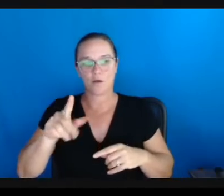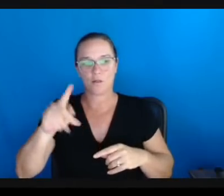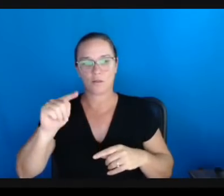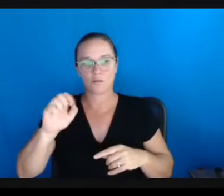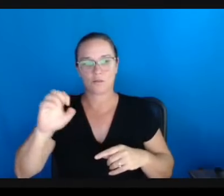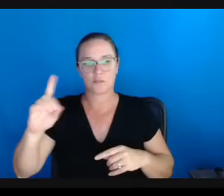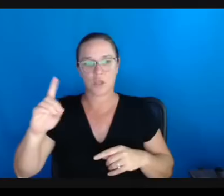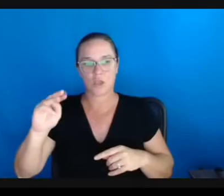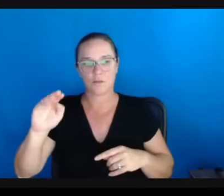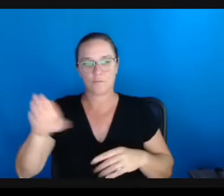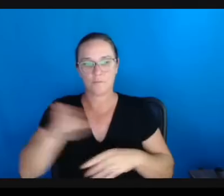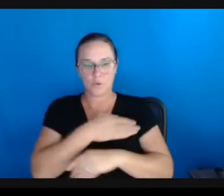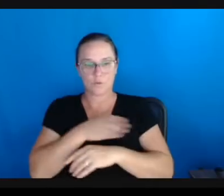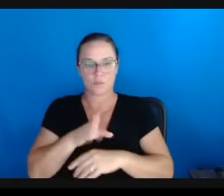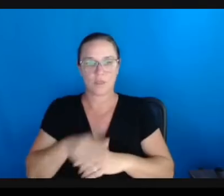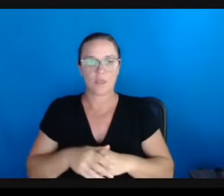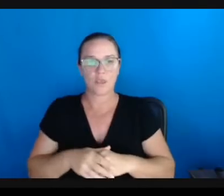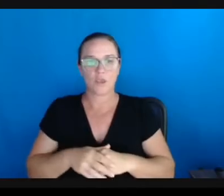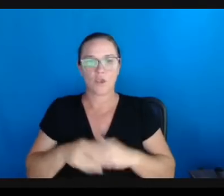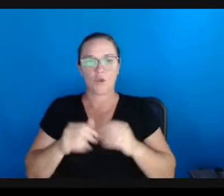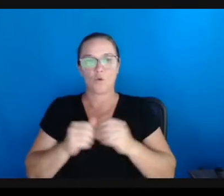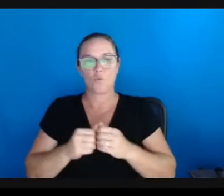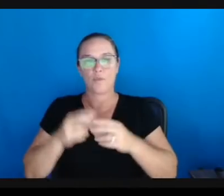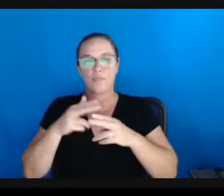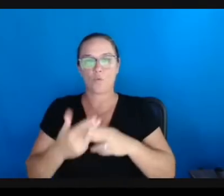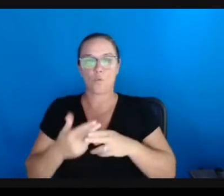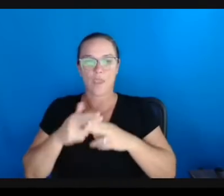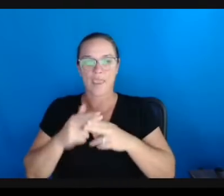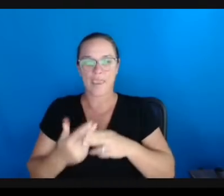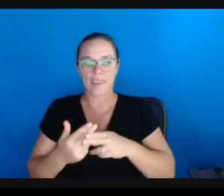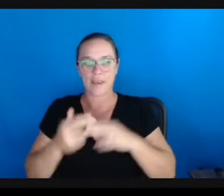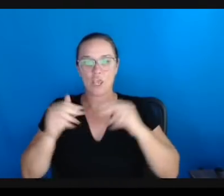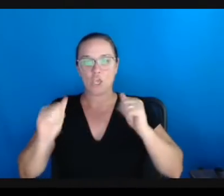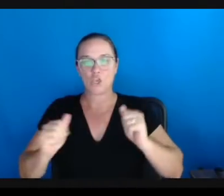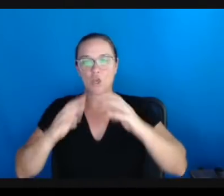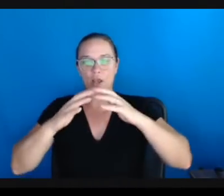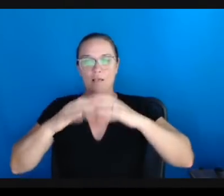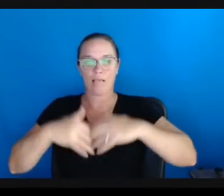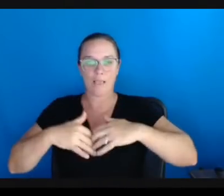With the weight of the lava on the crater floor, could the crater floor collapse?